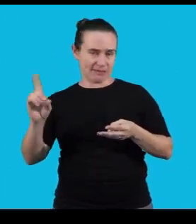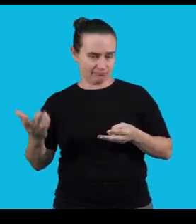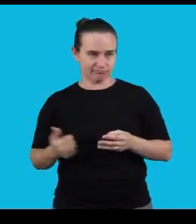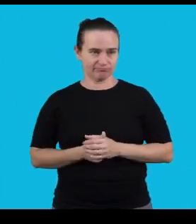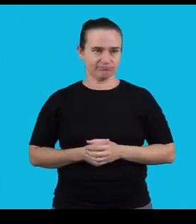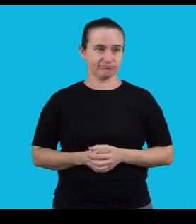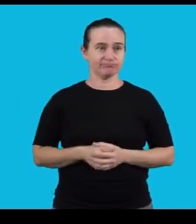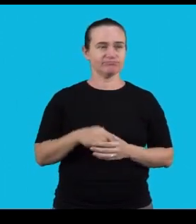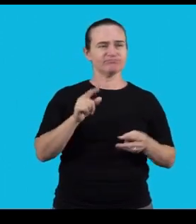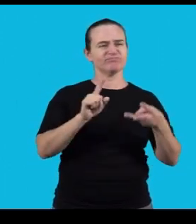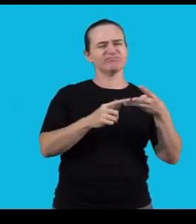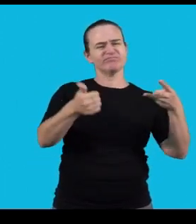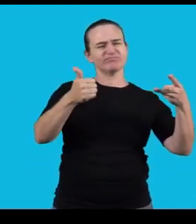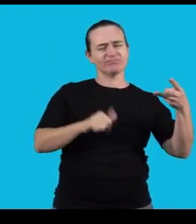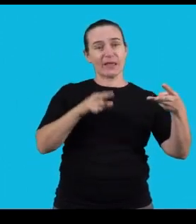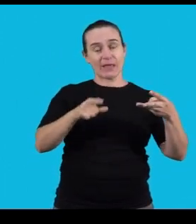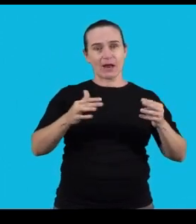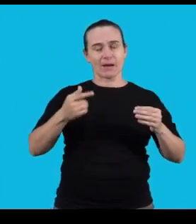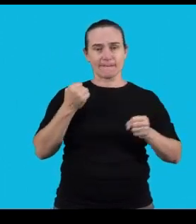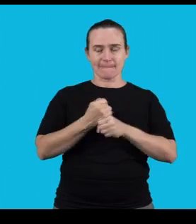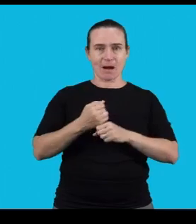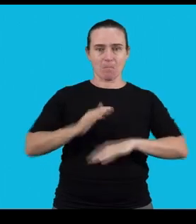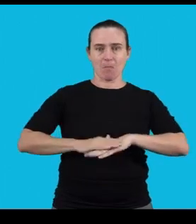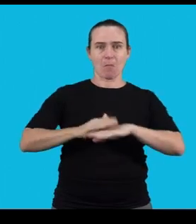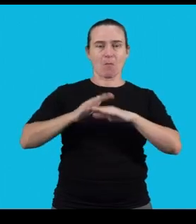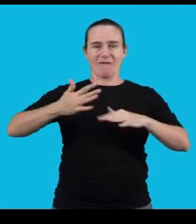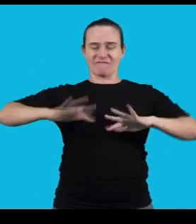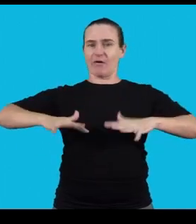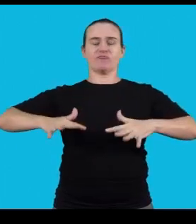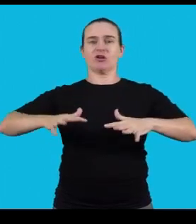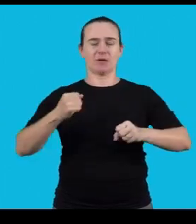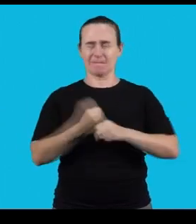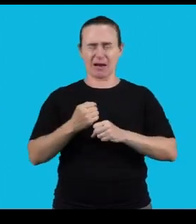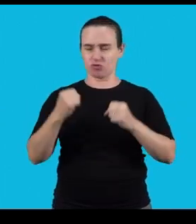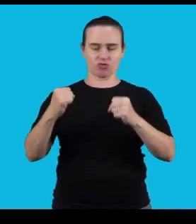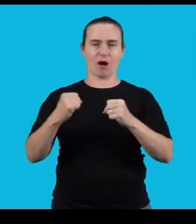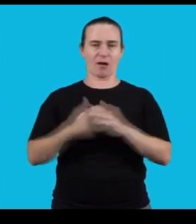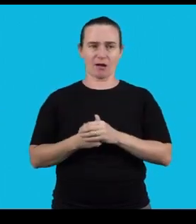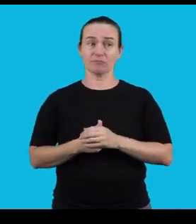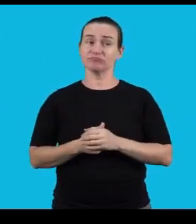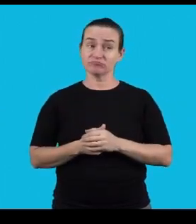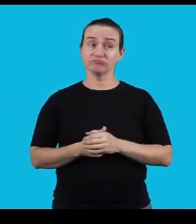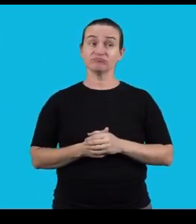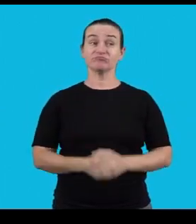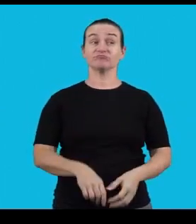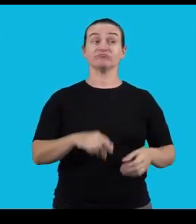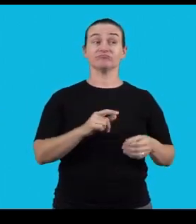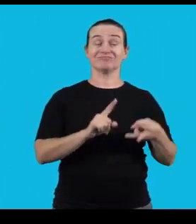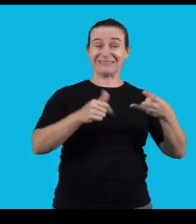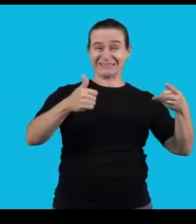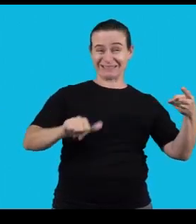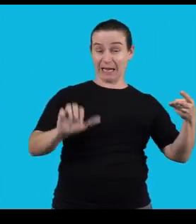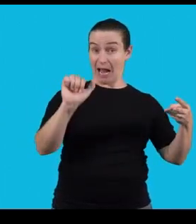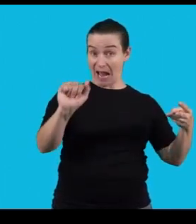That amplifies vibrations. How are vibrations amplified? They are amplified here by A, which is